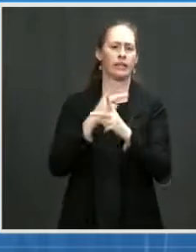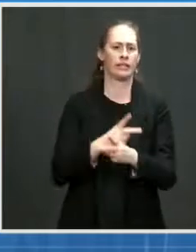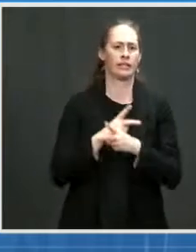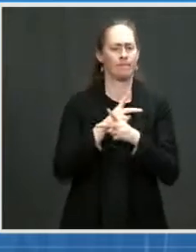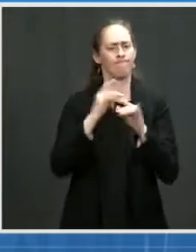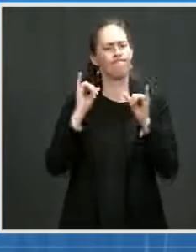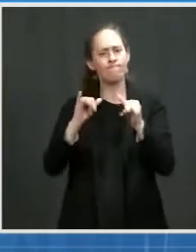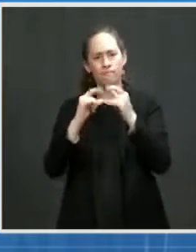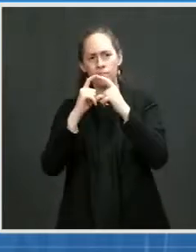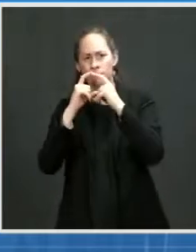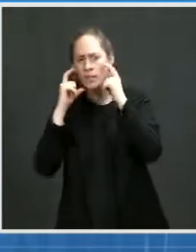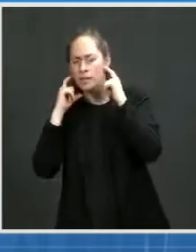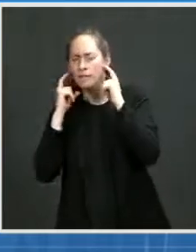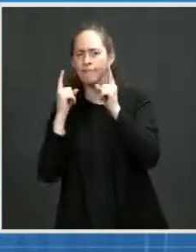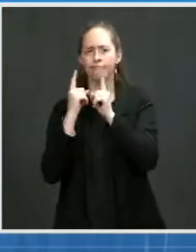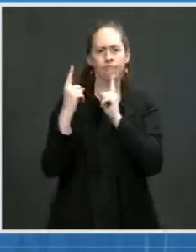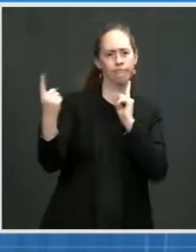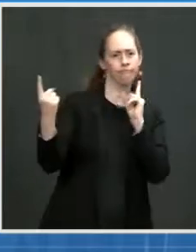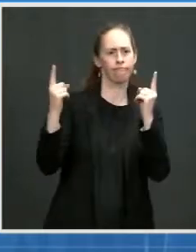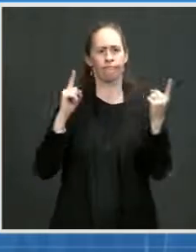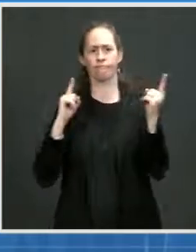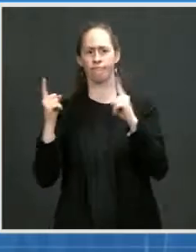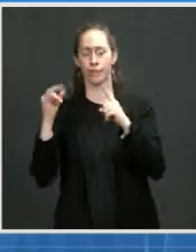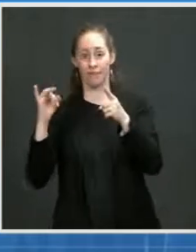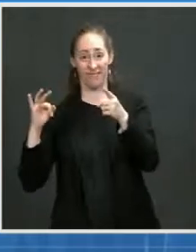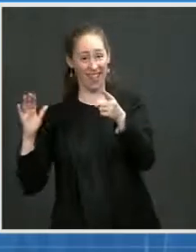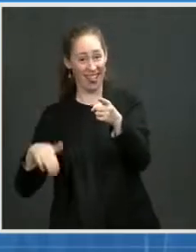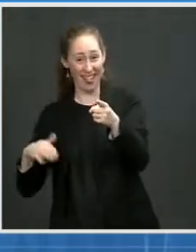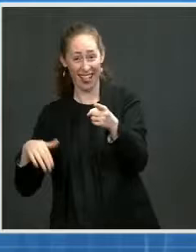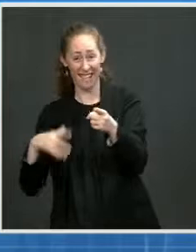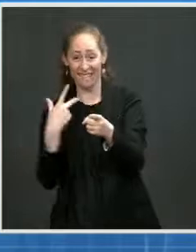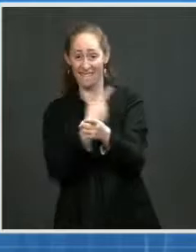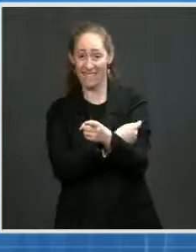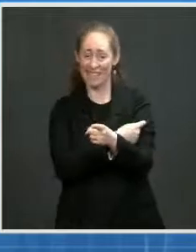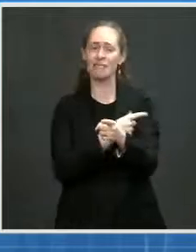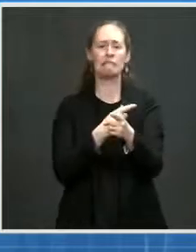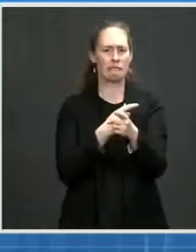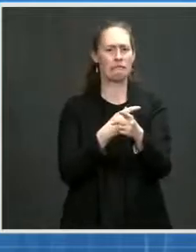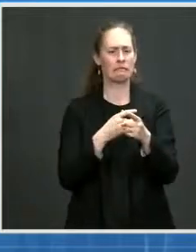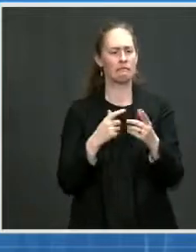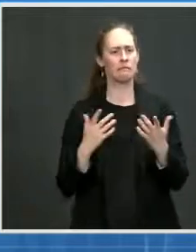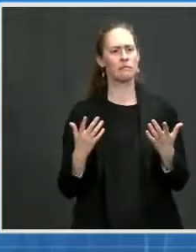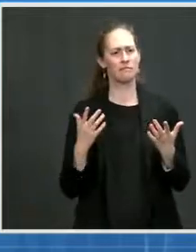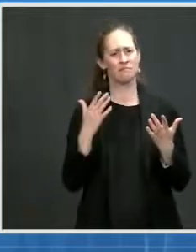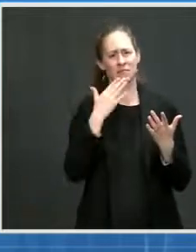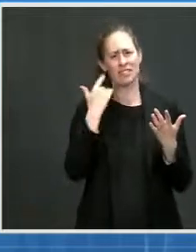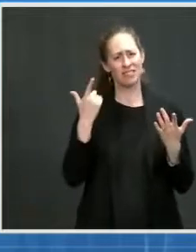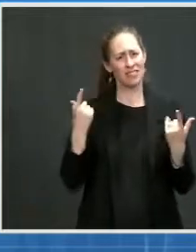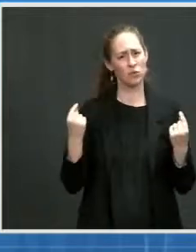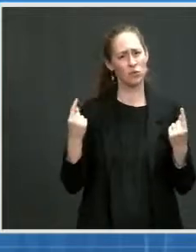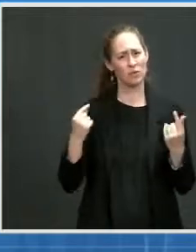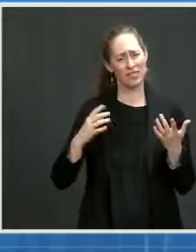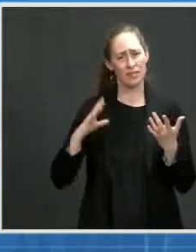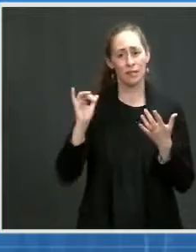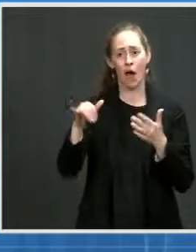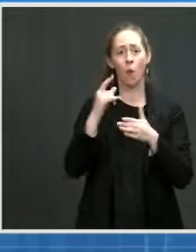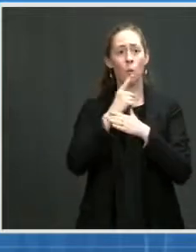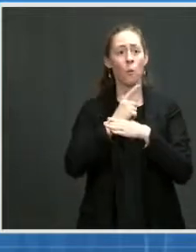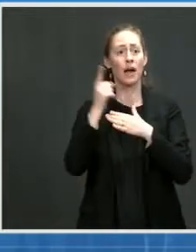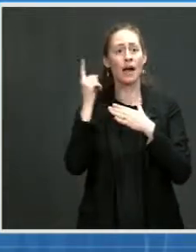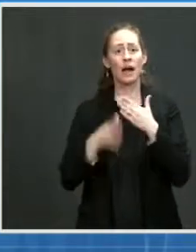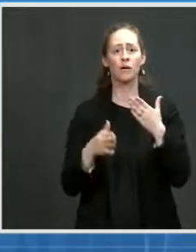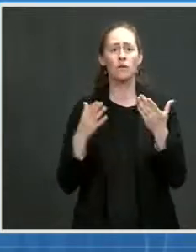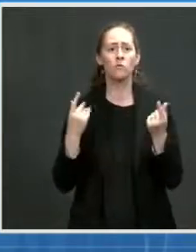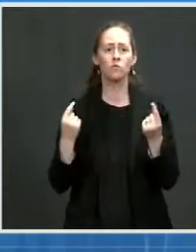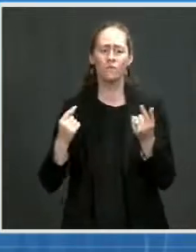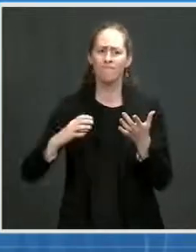precautions. And if you are not vaccinated, I want to encourage you to take this holiday weekend to give yourself and your family the